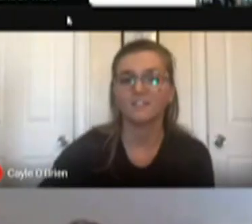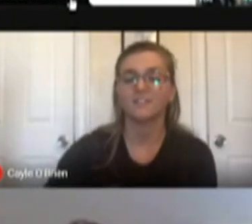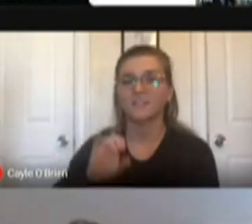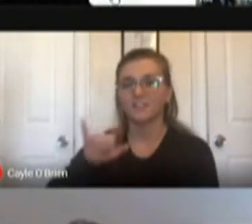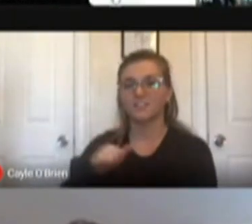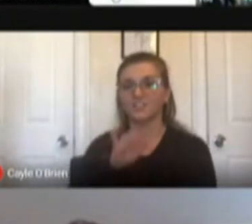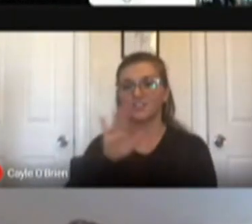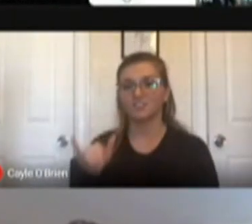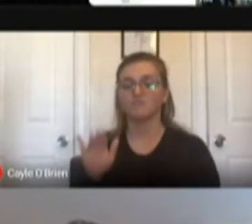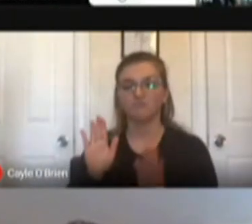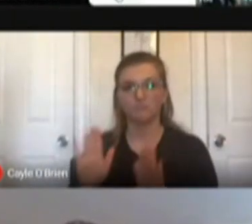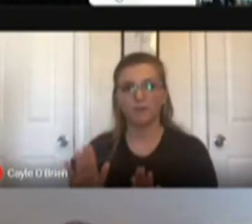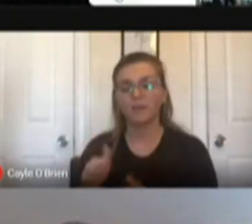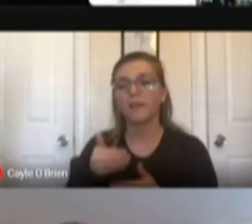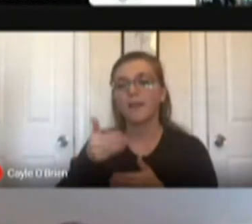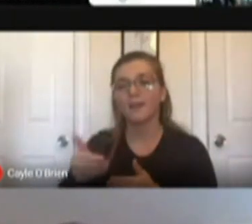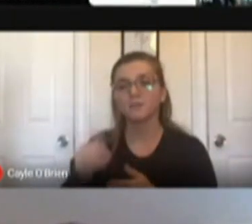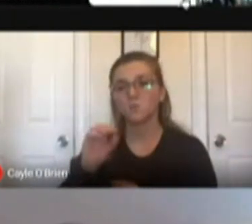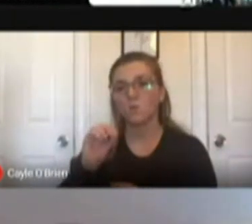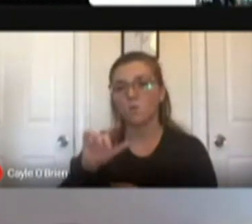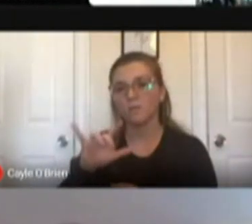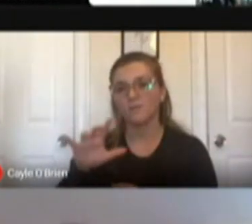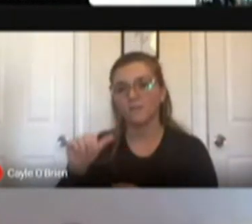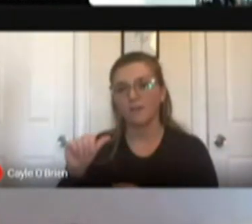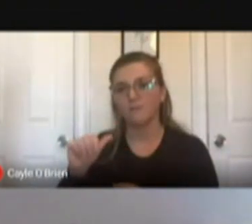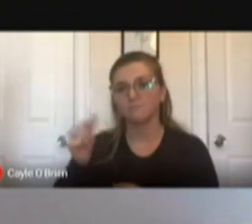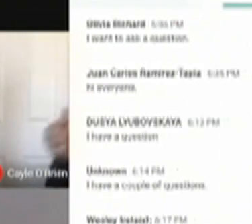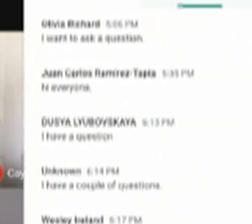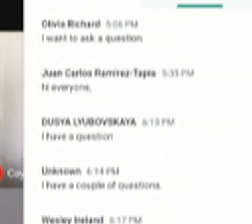Next, we have a question from Olivia.